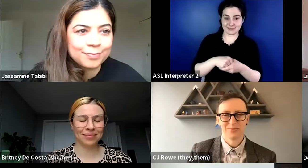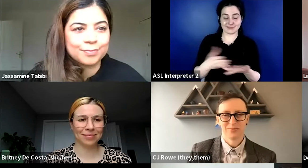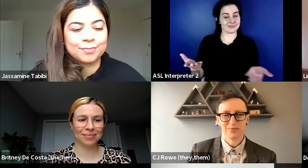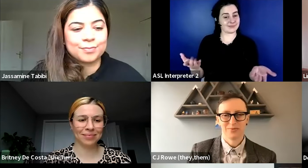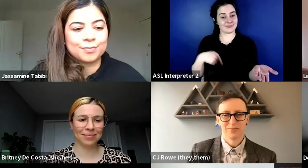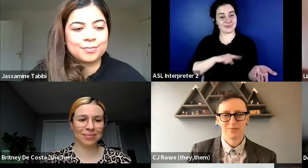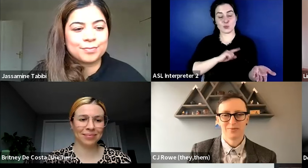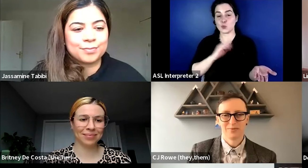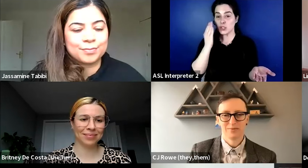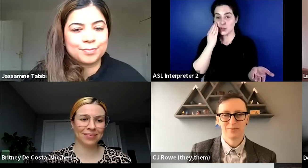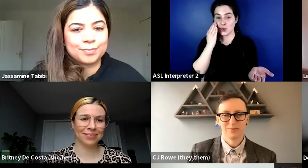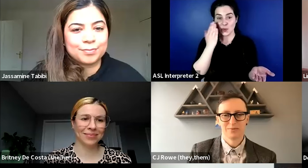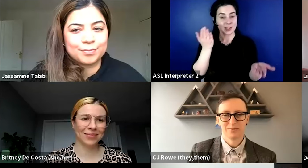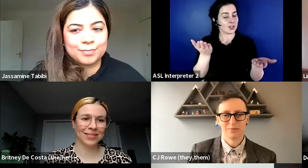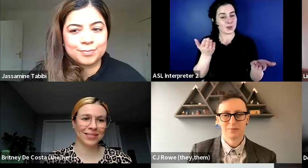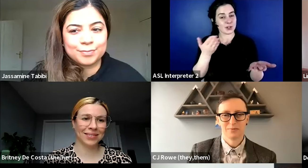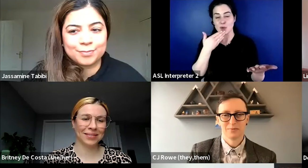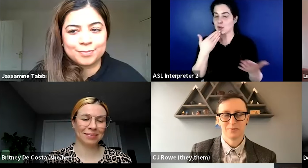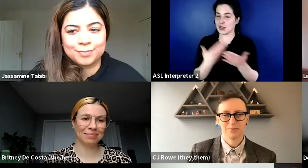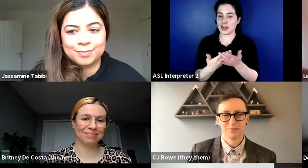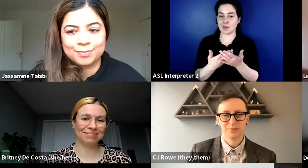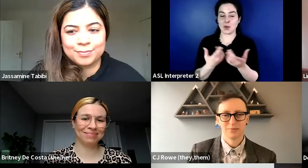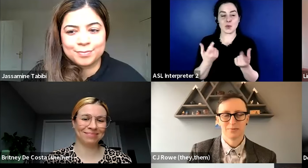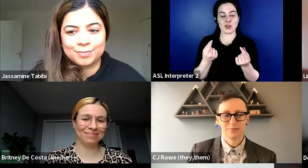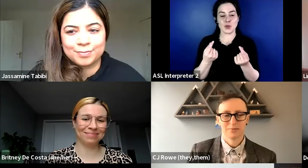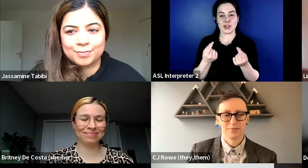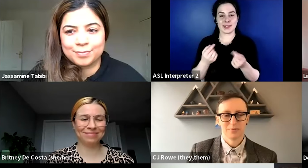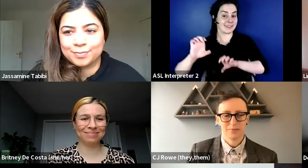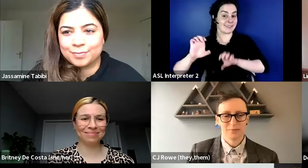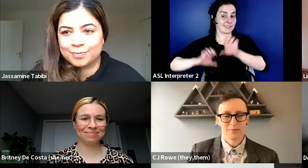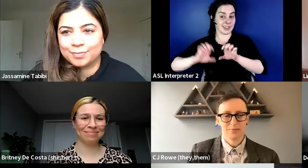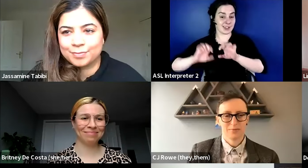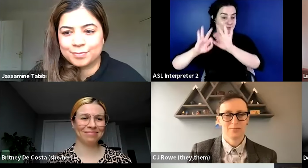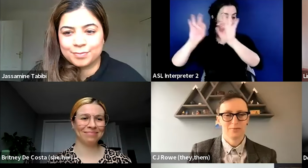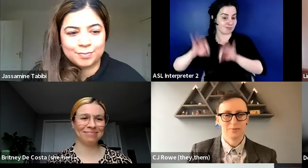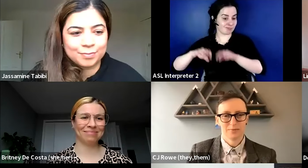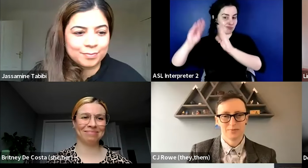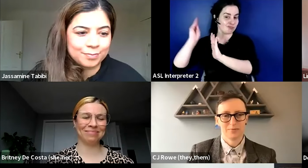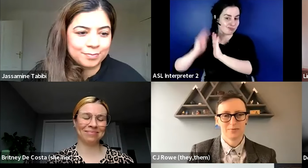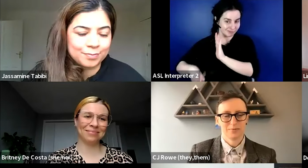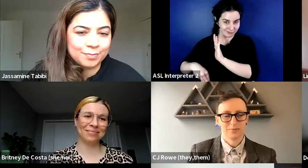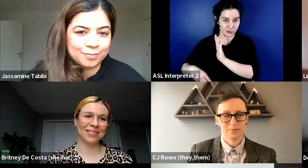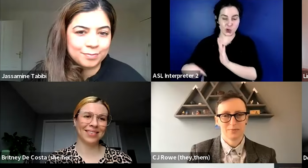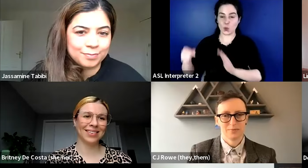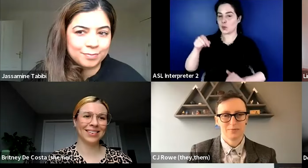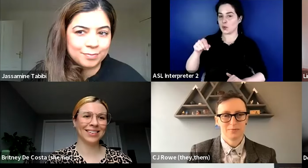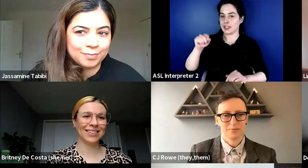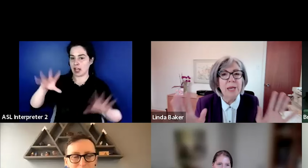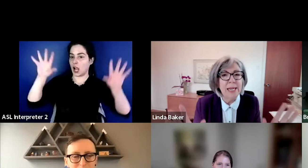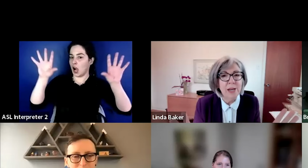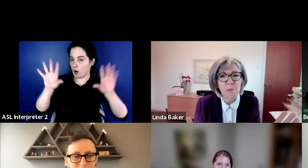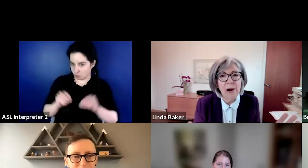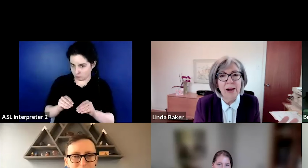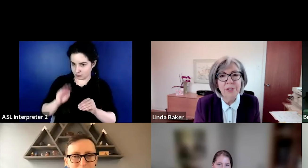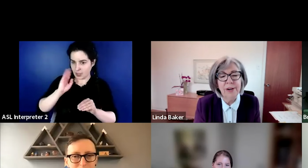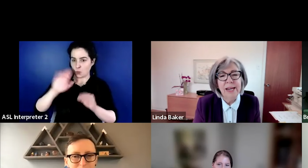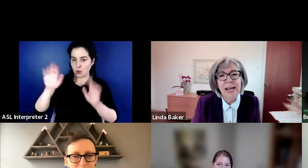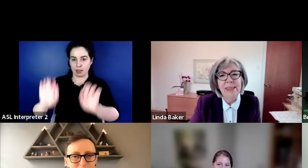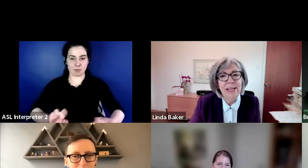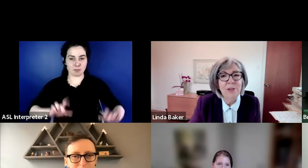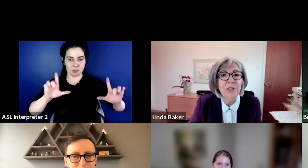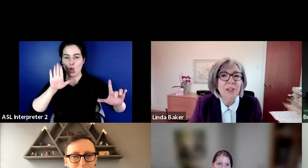you are so good about filling out the evaluation, and you're, when we close the spotlight, it will open into your